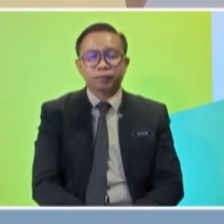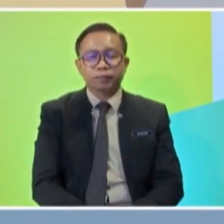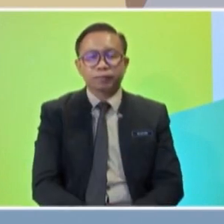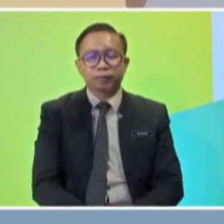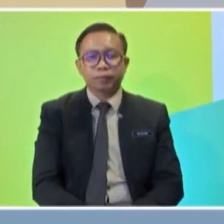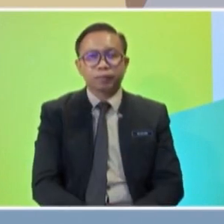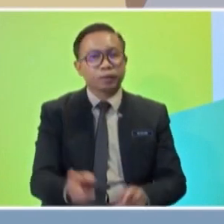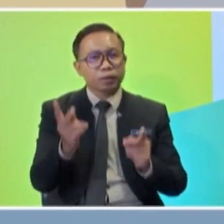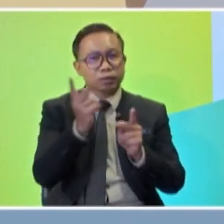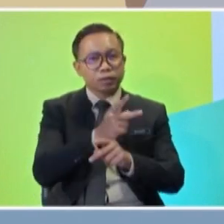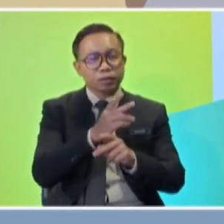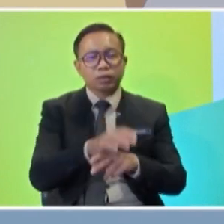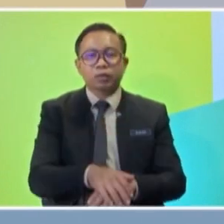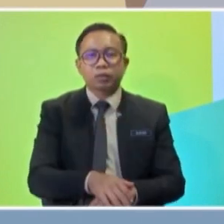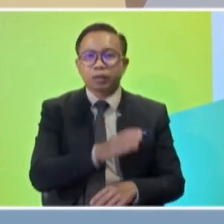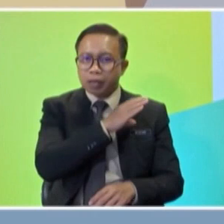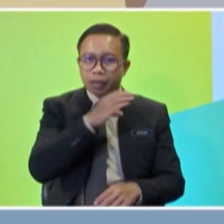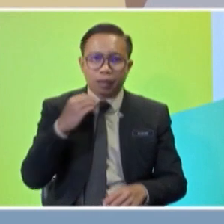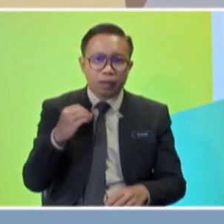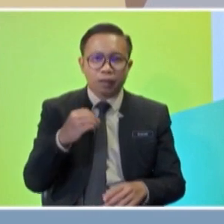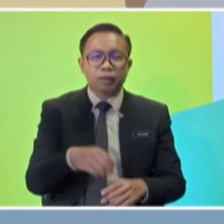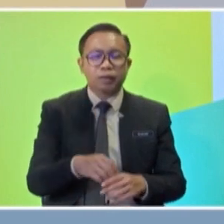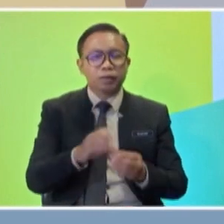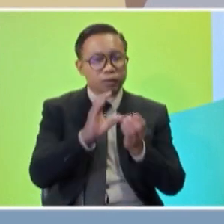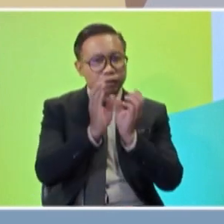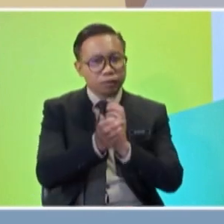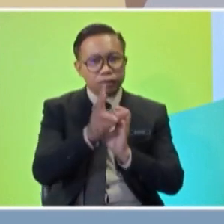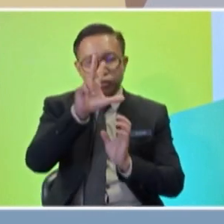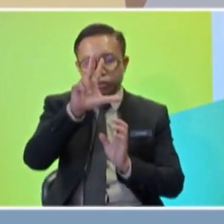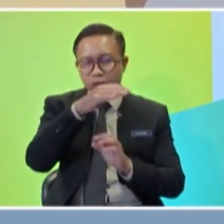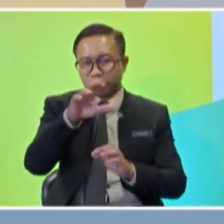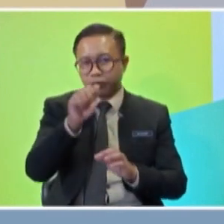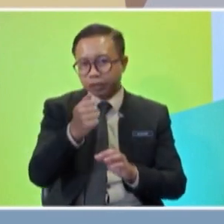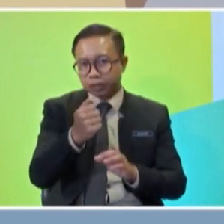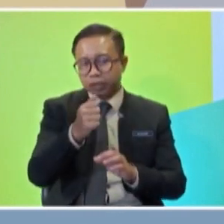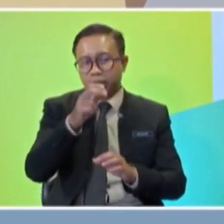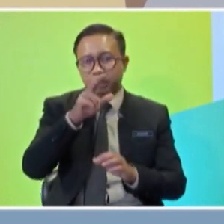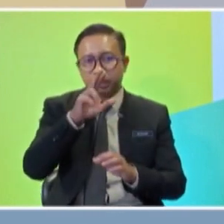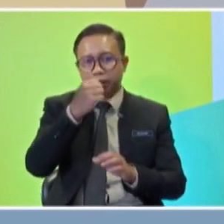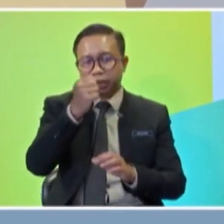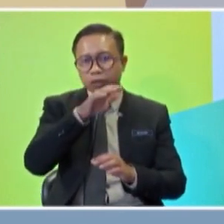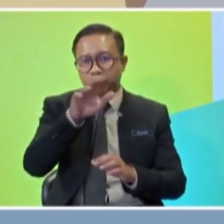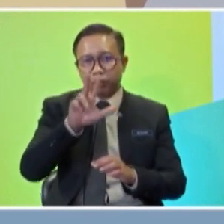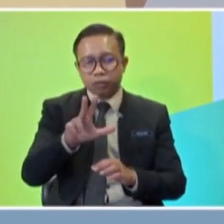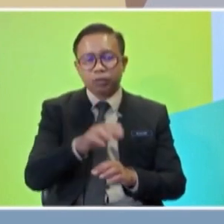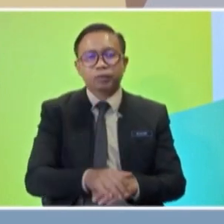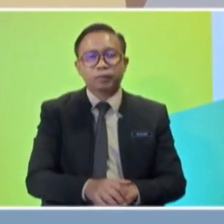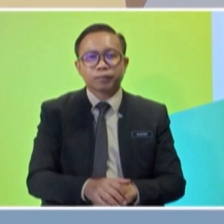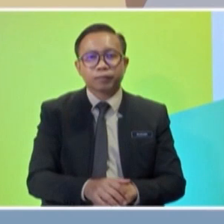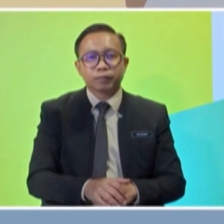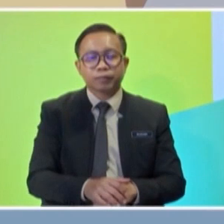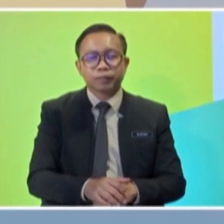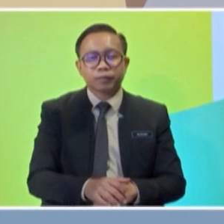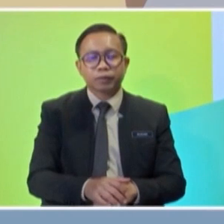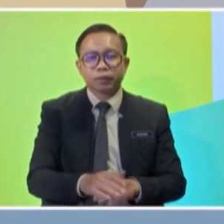to multiplication and inverse the 3 over 10 to 10 over 3. Here we can